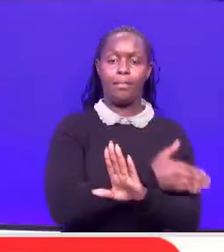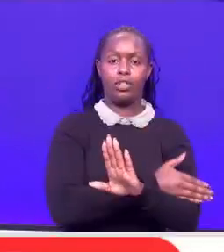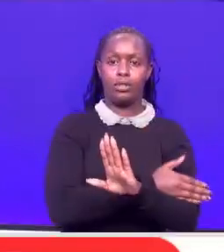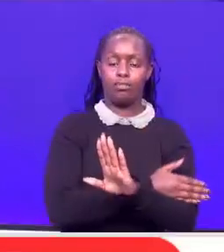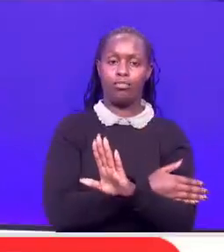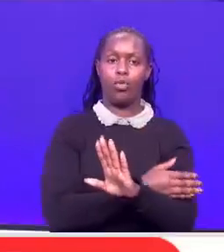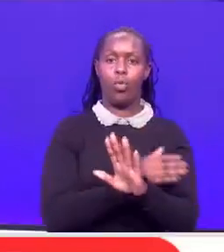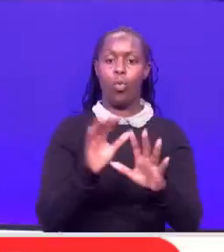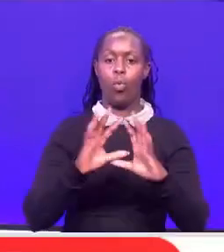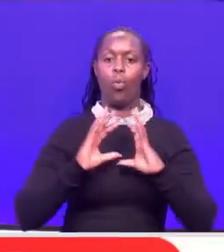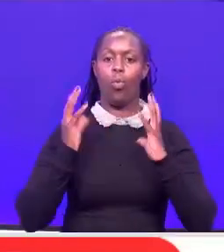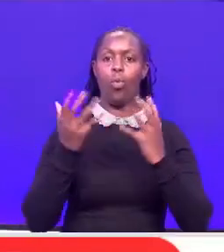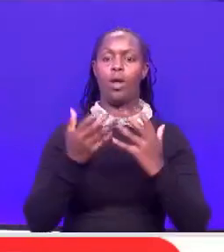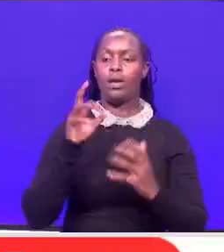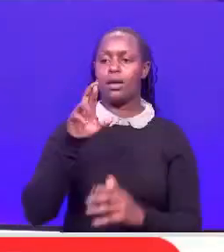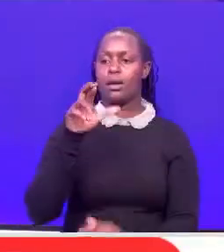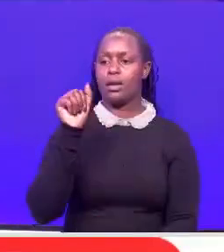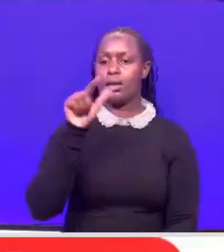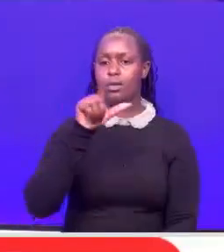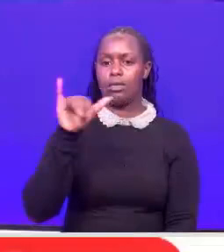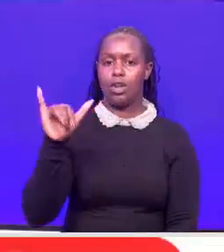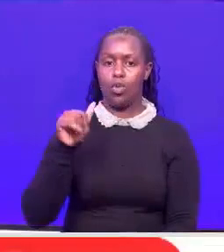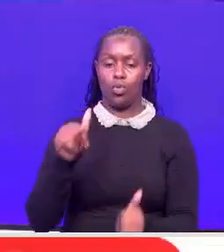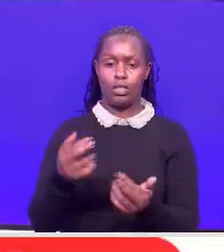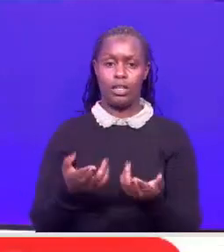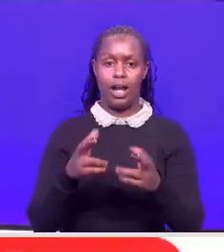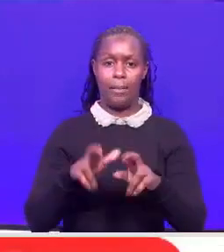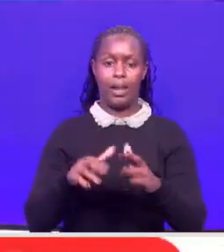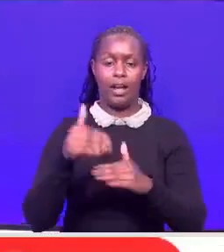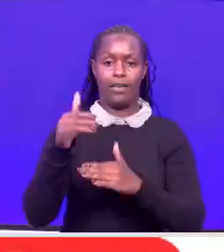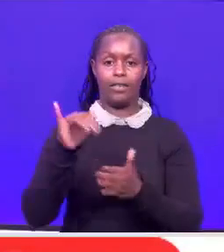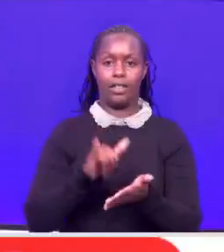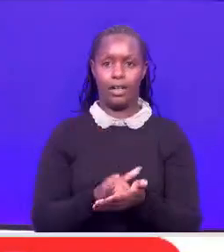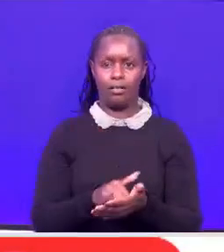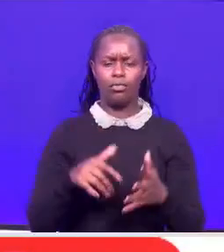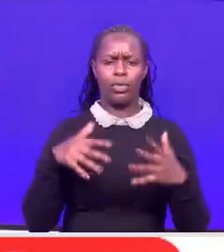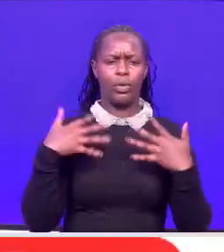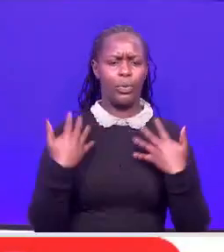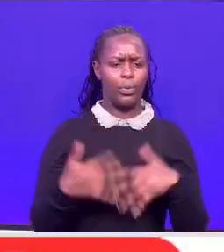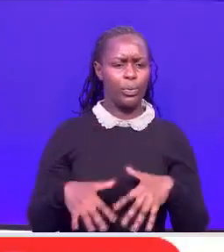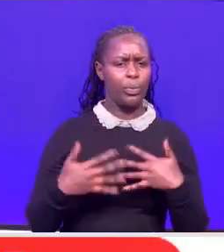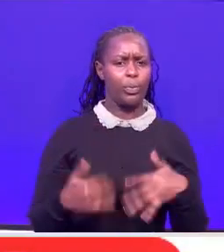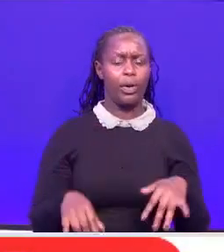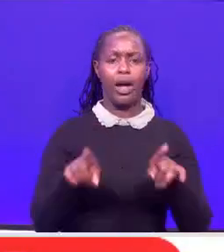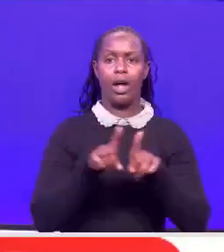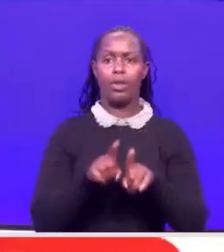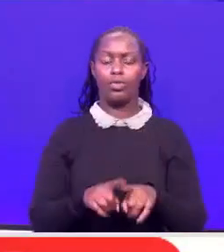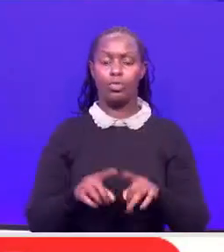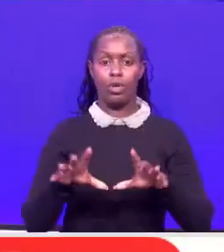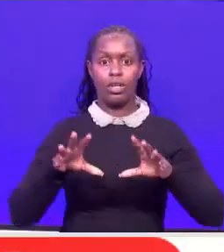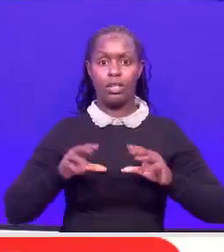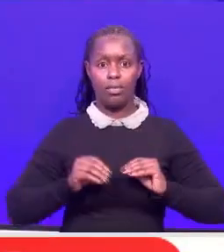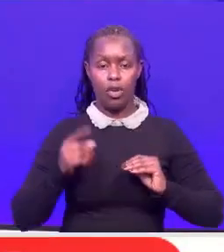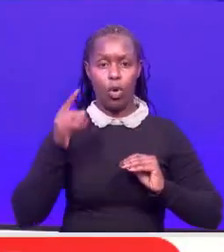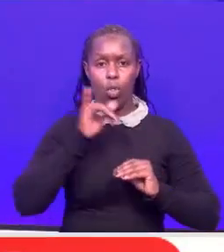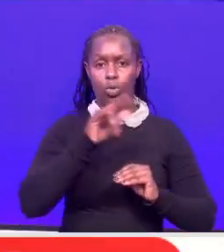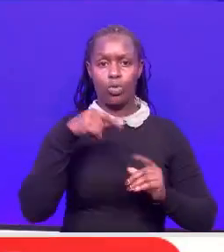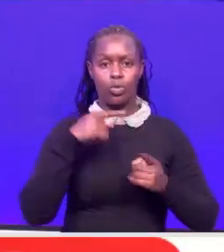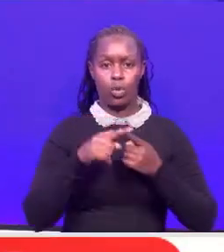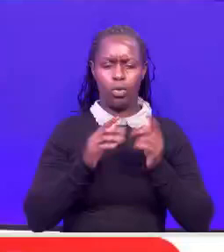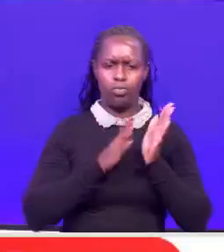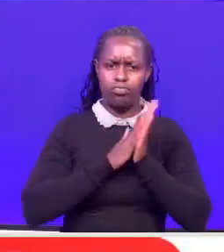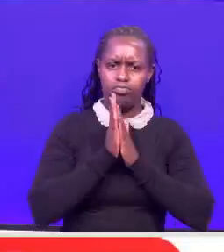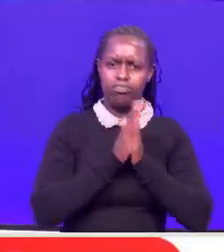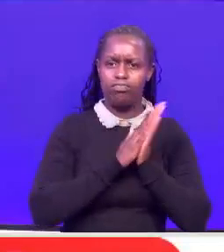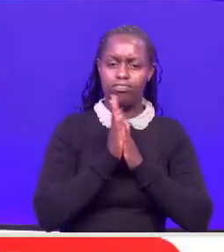and misses that follows the event. Amidst the excitement and spectacle of the rally, the enthusiasts find themselves